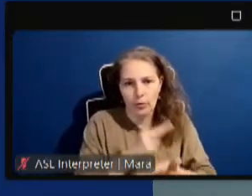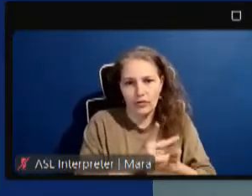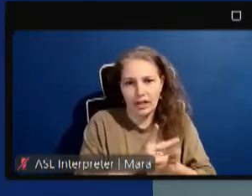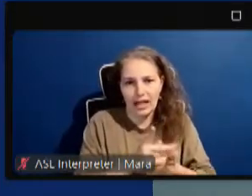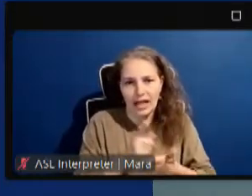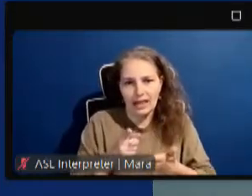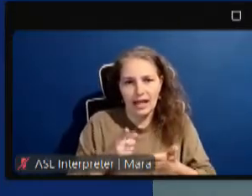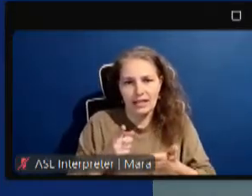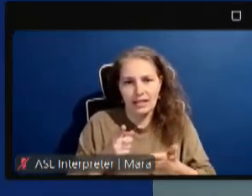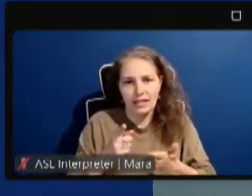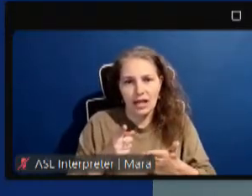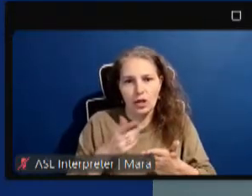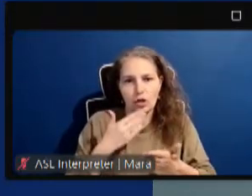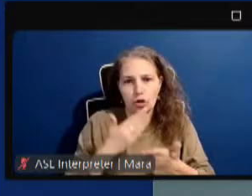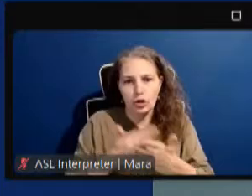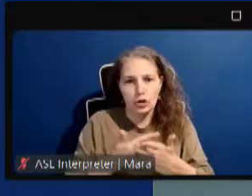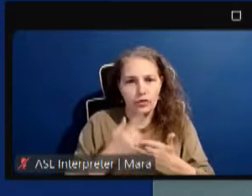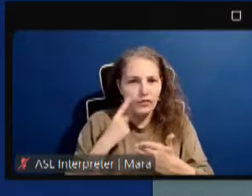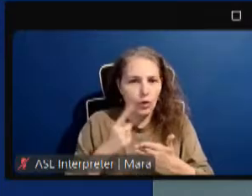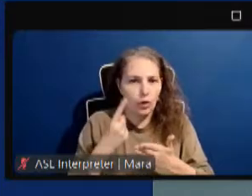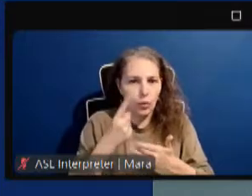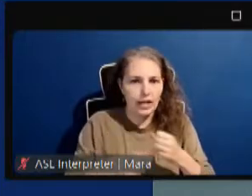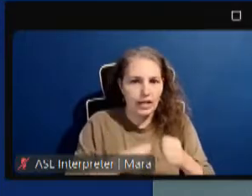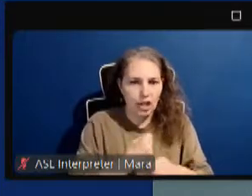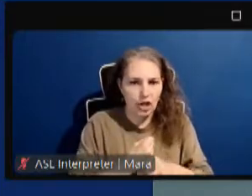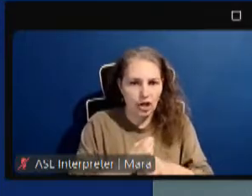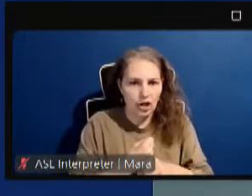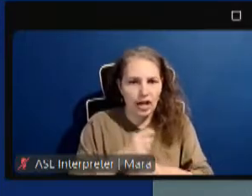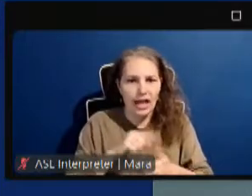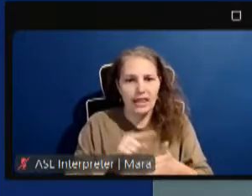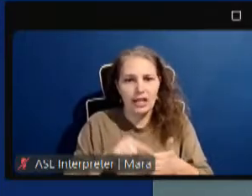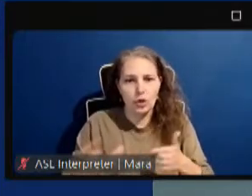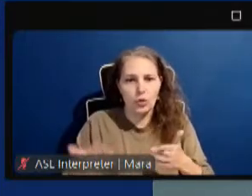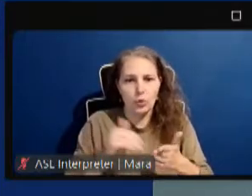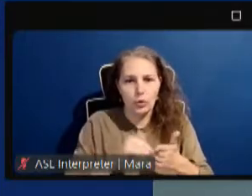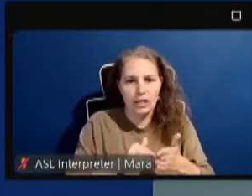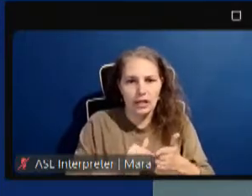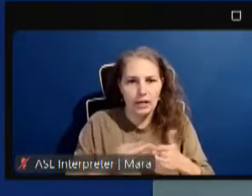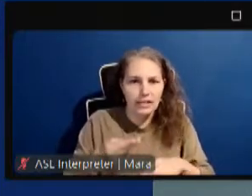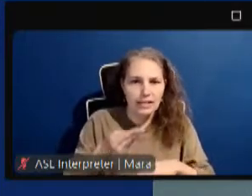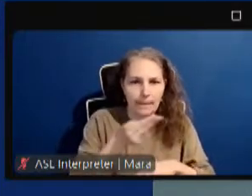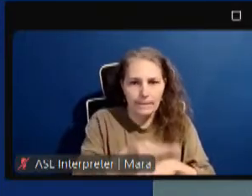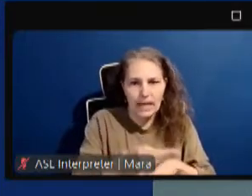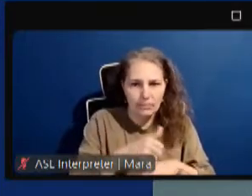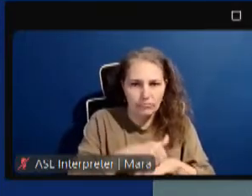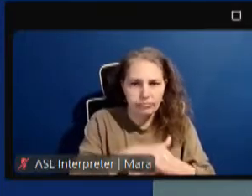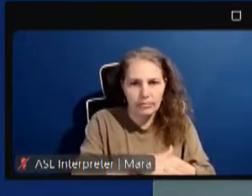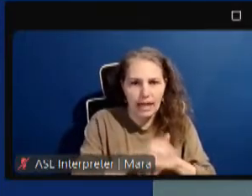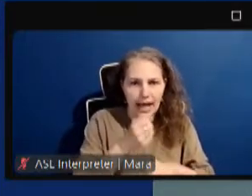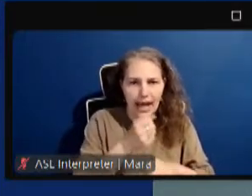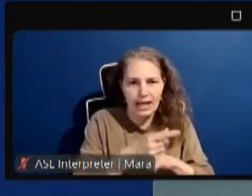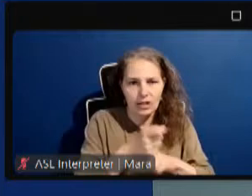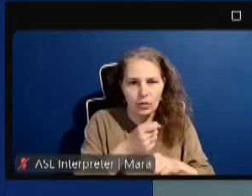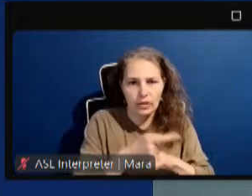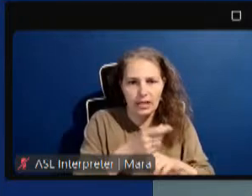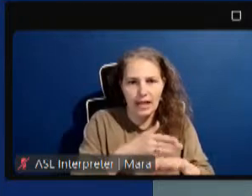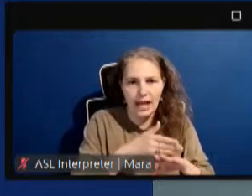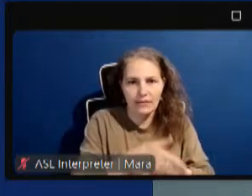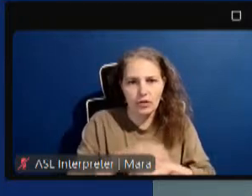they'll need to be resubmitted annually or after a code cycle change. So that would be related to the pre-approved plan program.